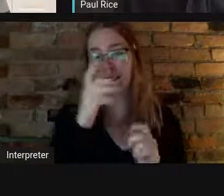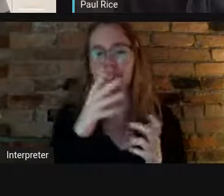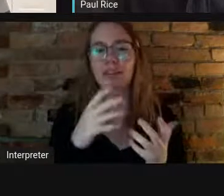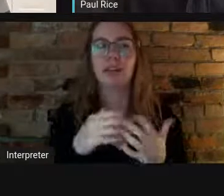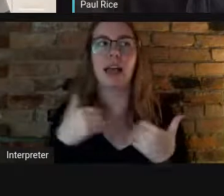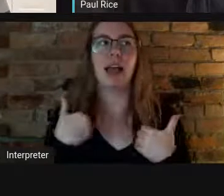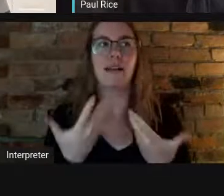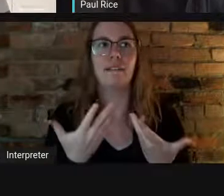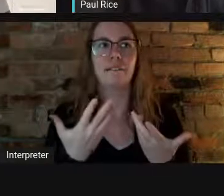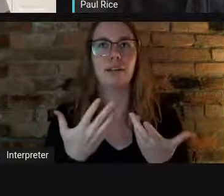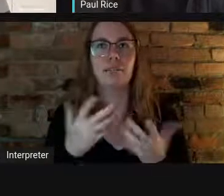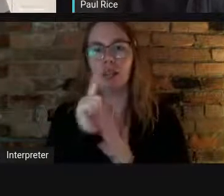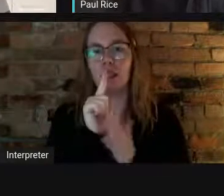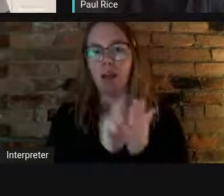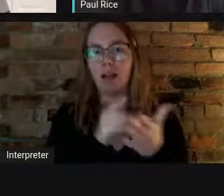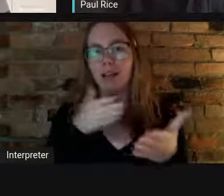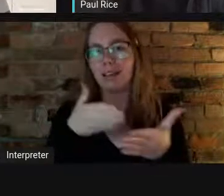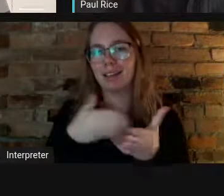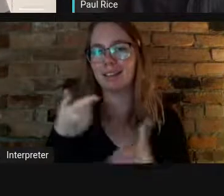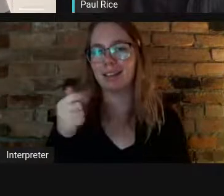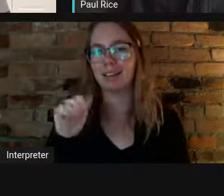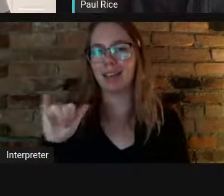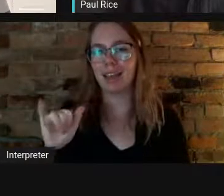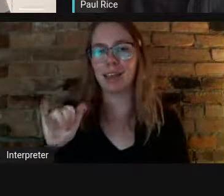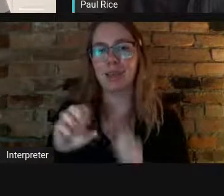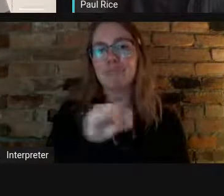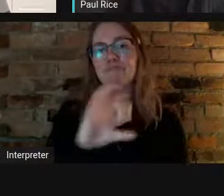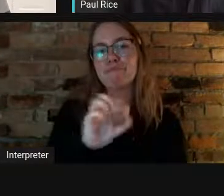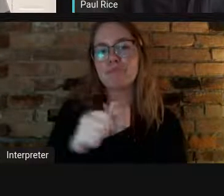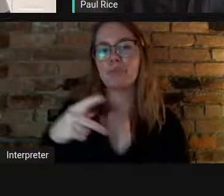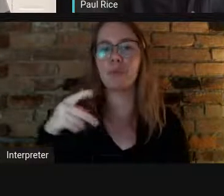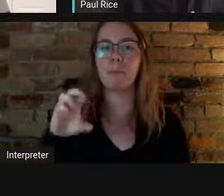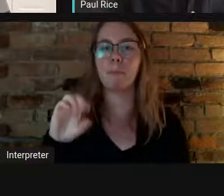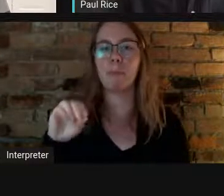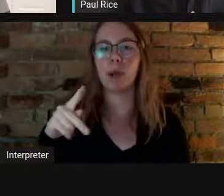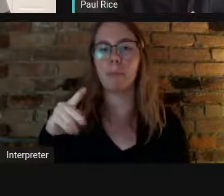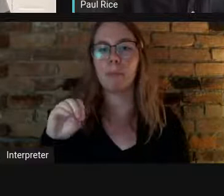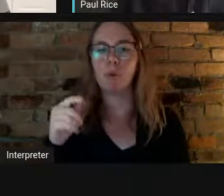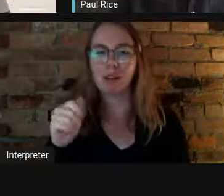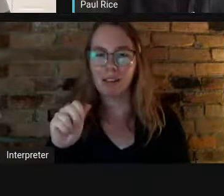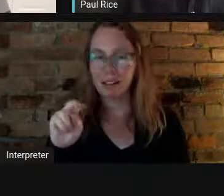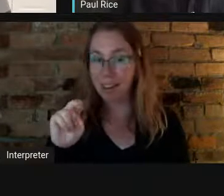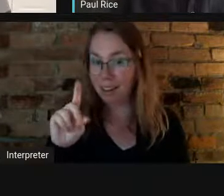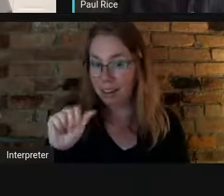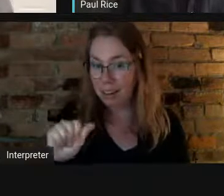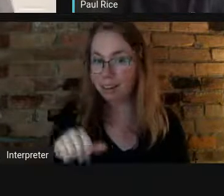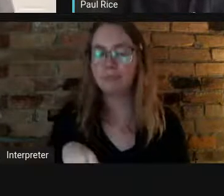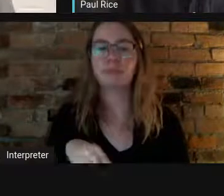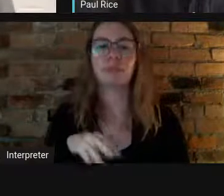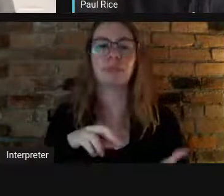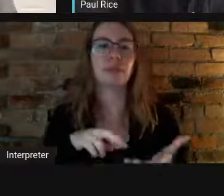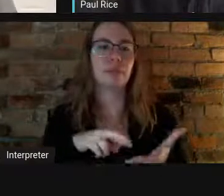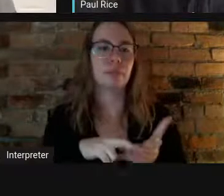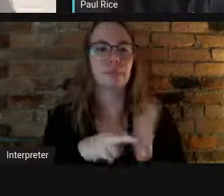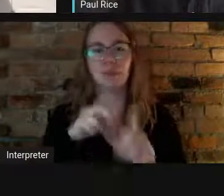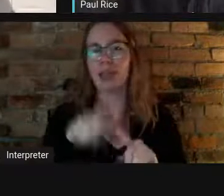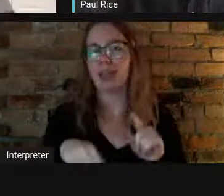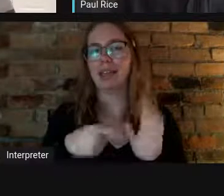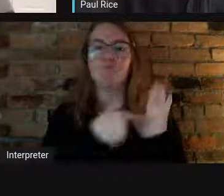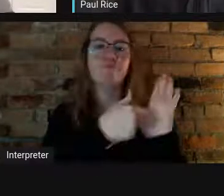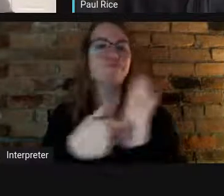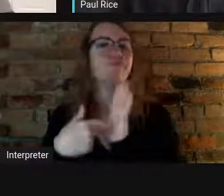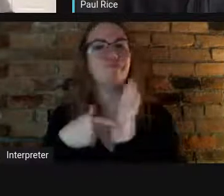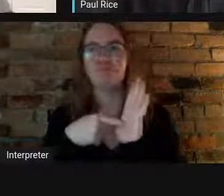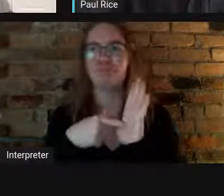of homosexuality or, you know, otherness, shall we say, in the public realm. So the fact that if you have enough money, you can go and watch